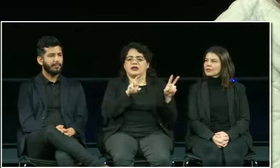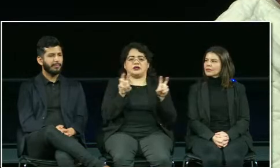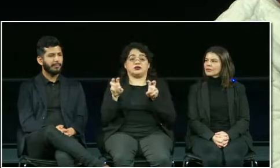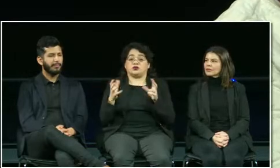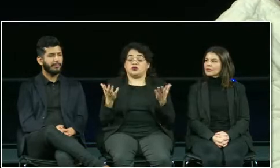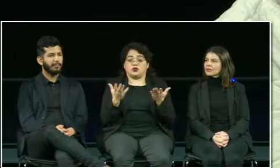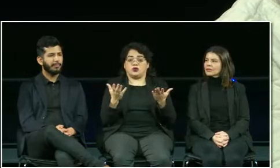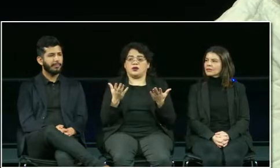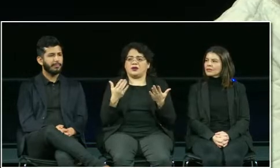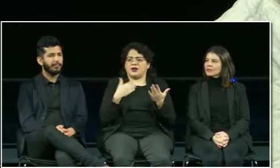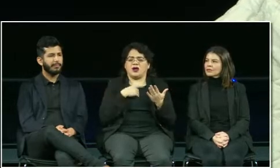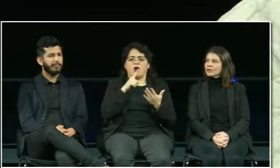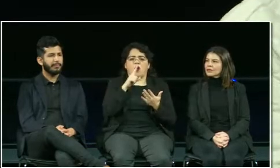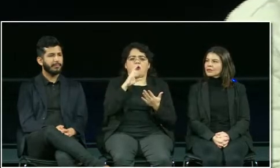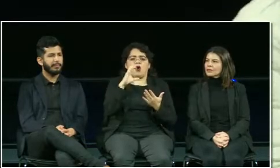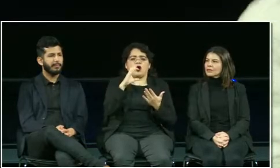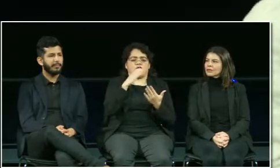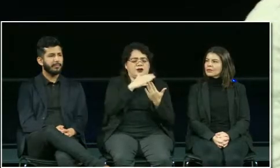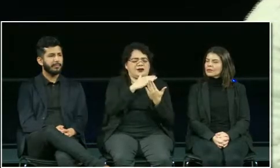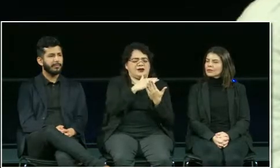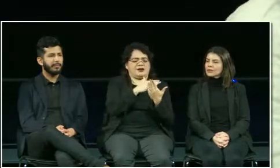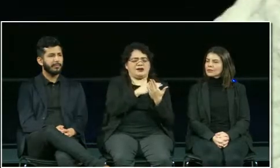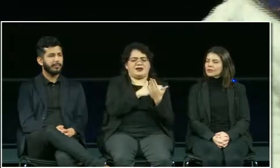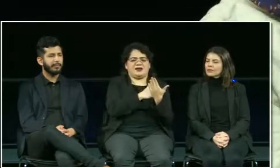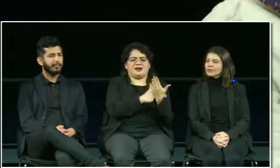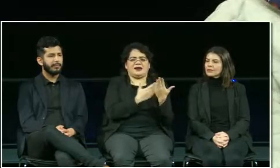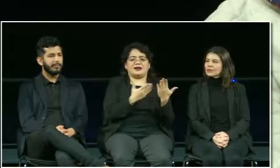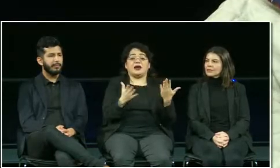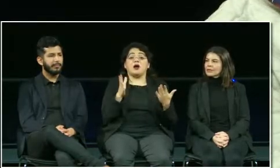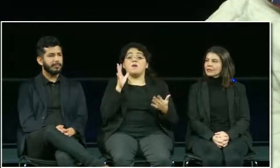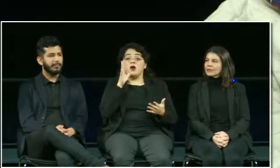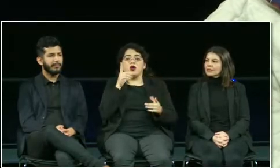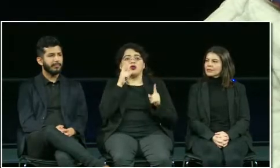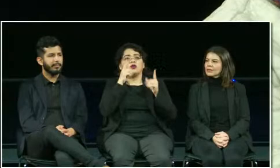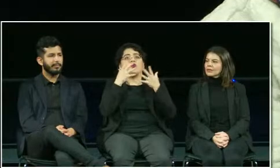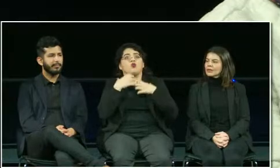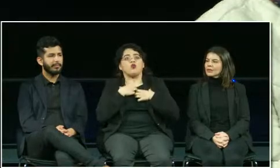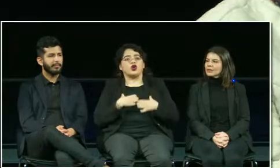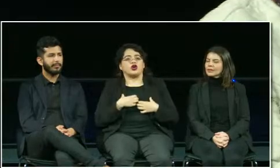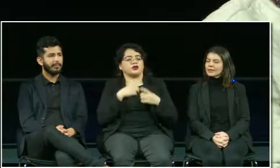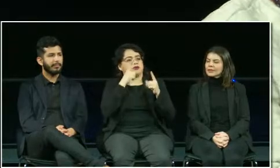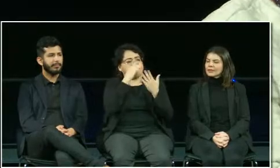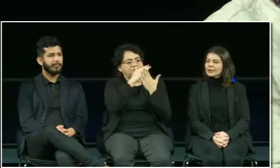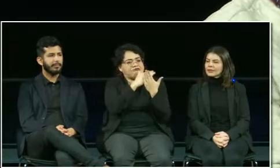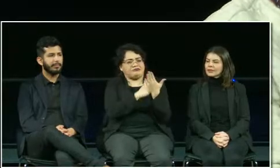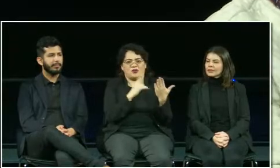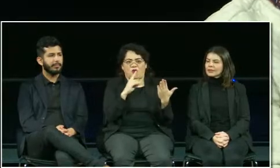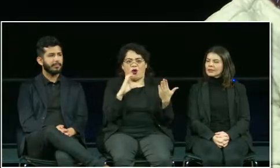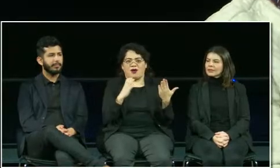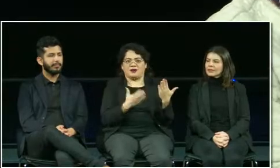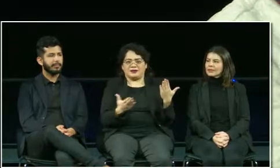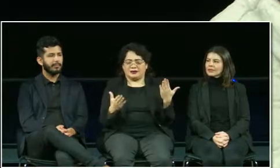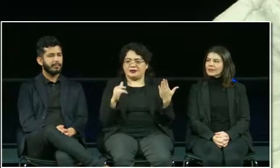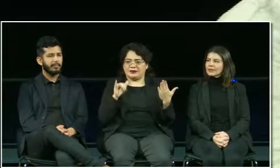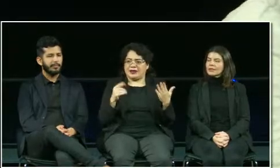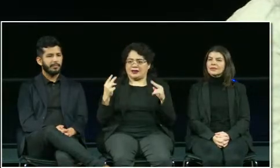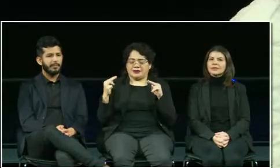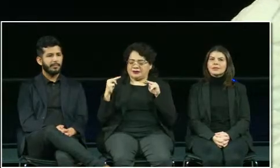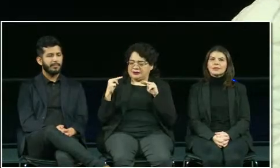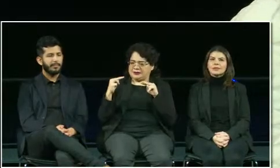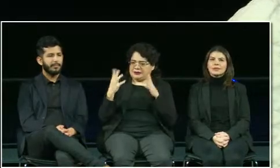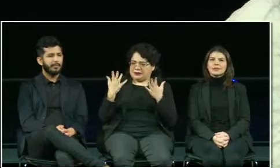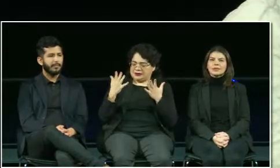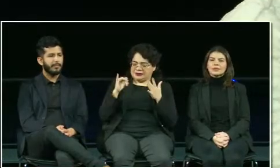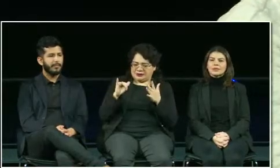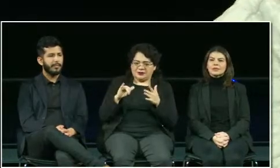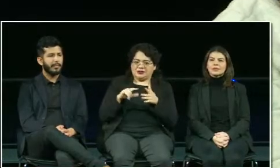discover a list of the 100 things she would have wanted to do in her life. And that list is the thing that becomes a